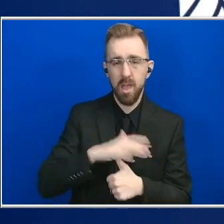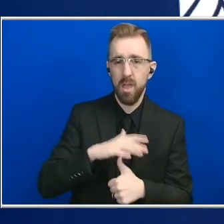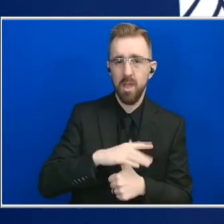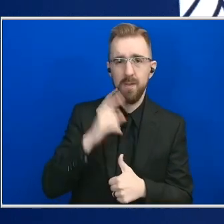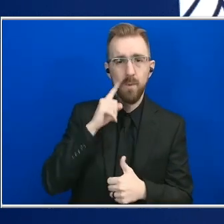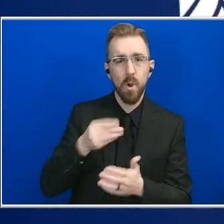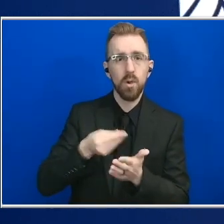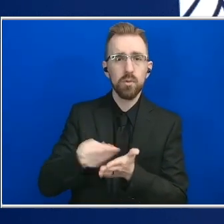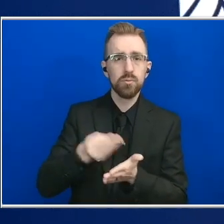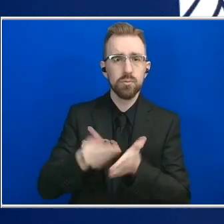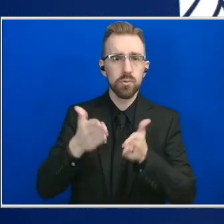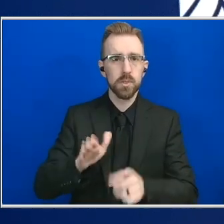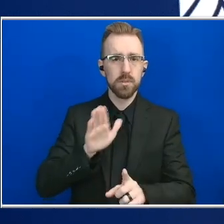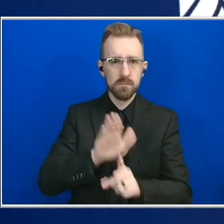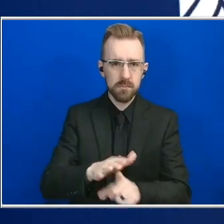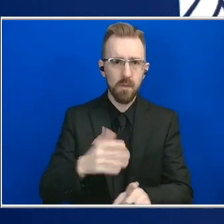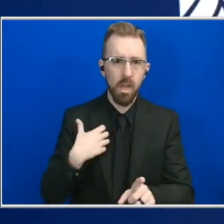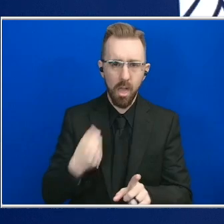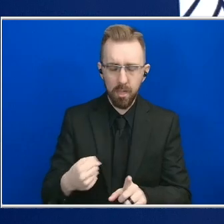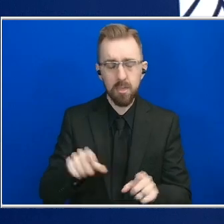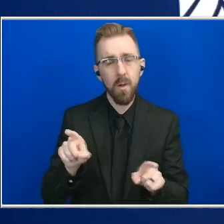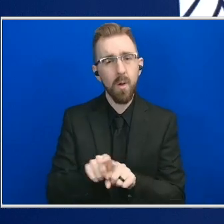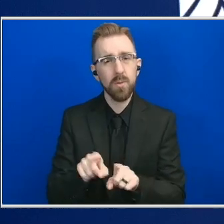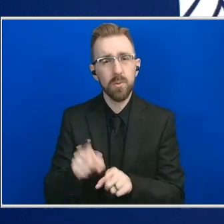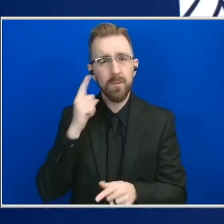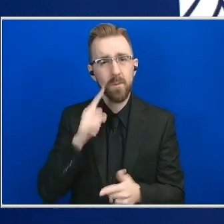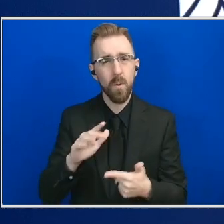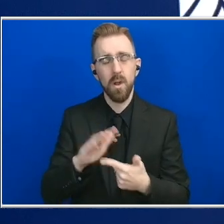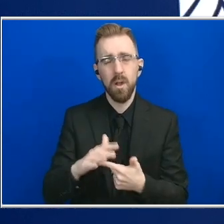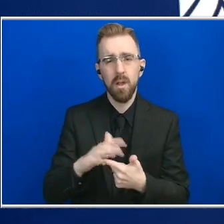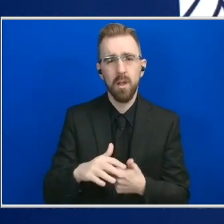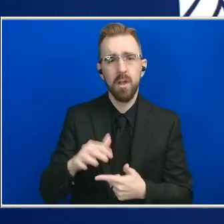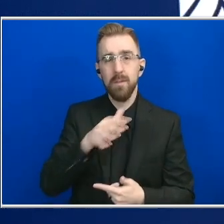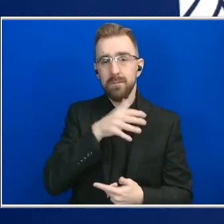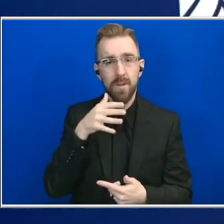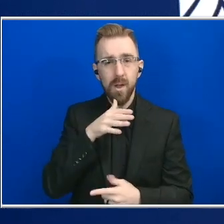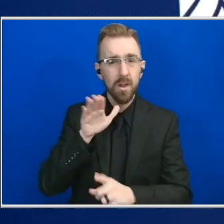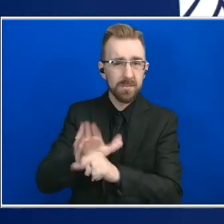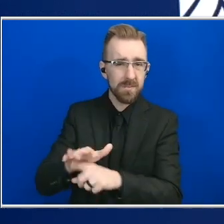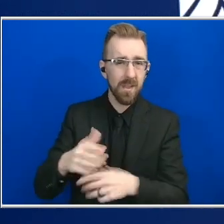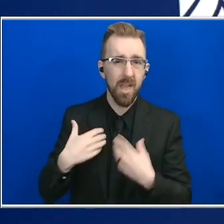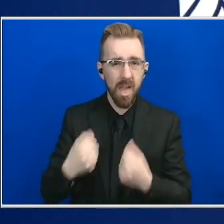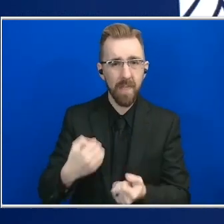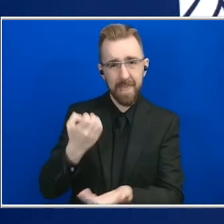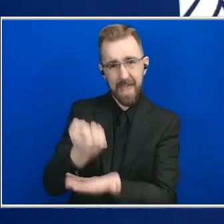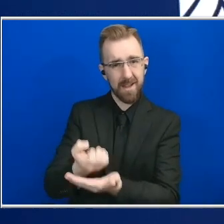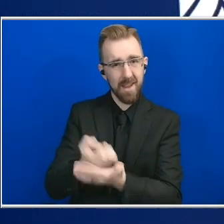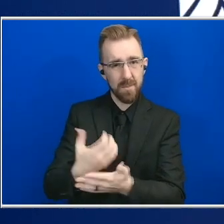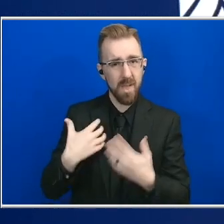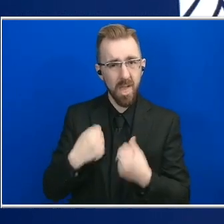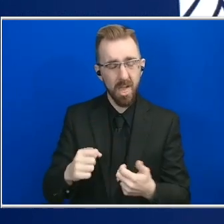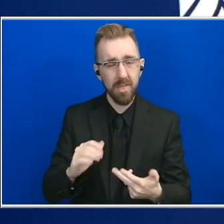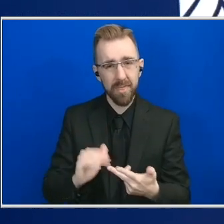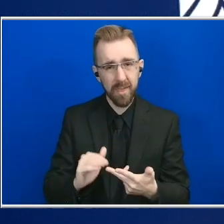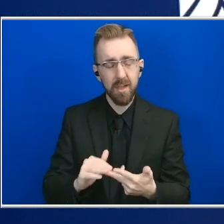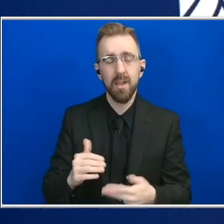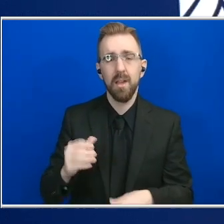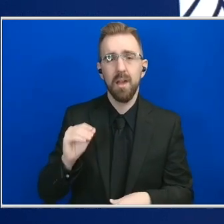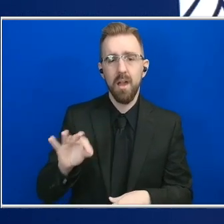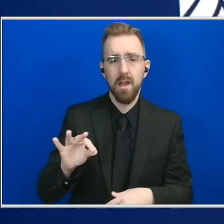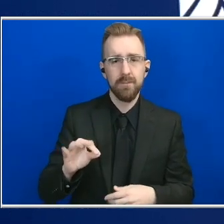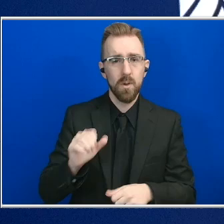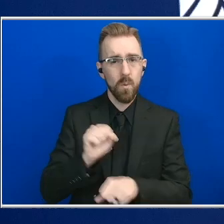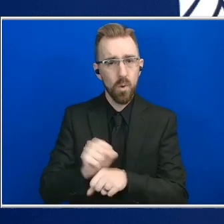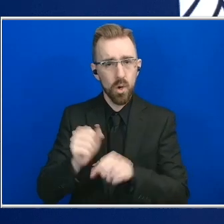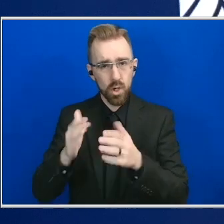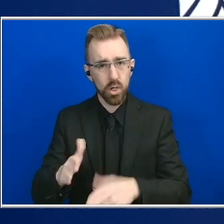health, but also for the farm's health, economic health, the health of the workers on those